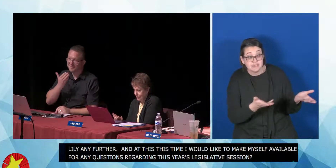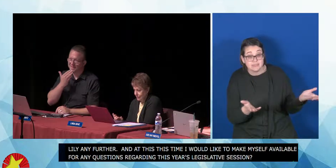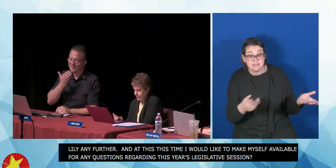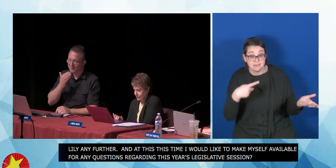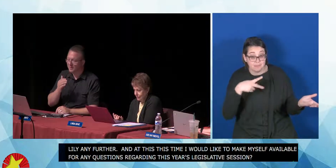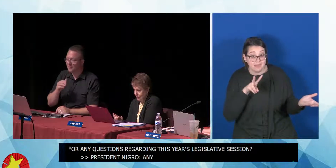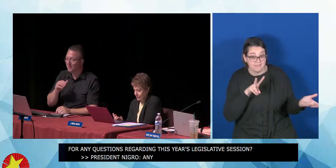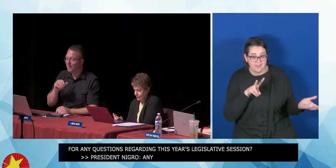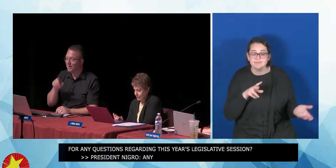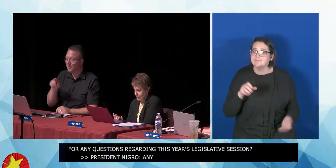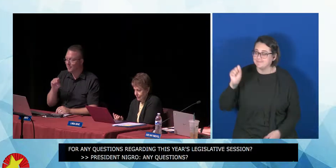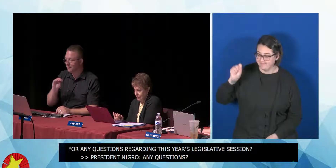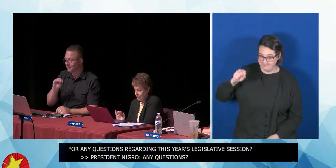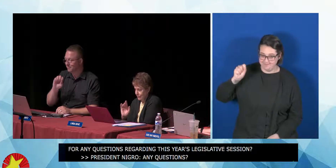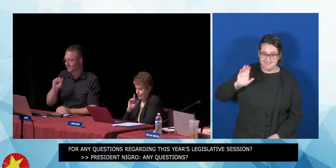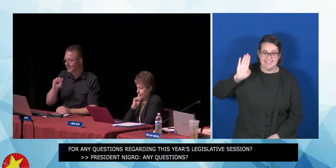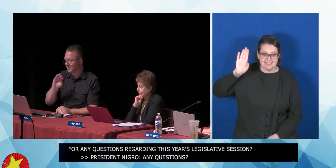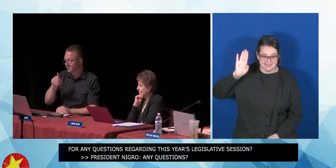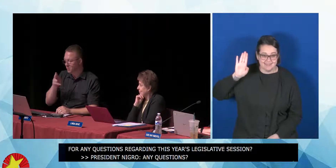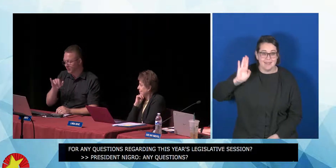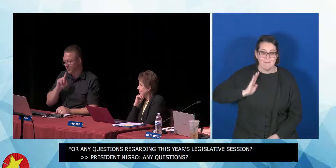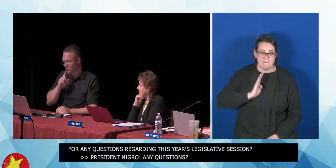PV? Yes, this is Board Member Jantz.